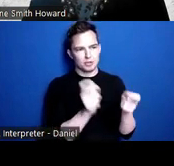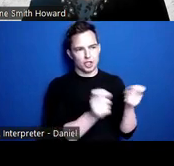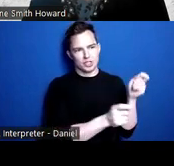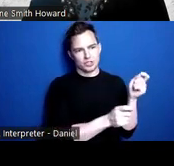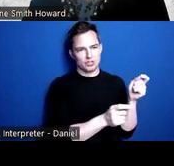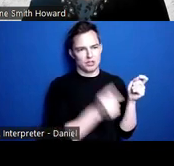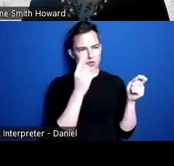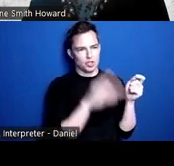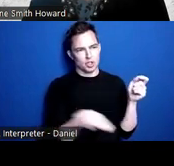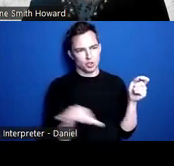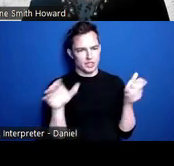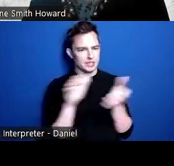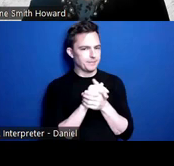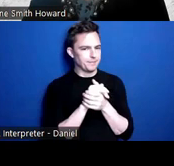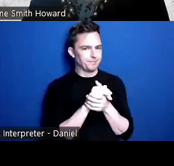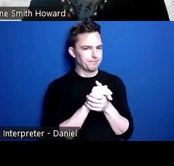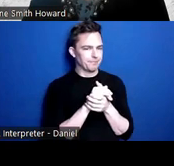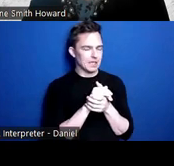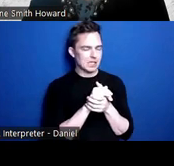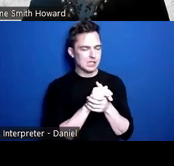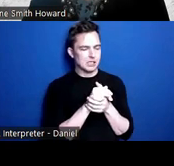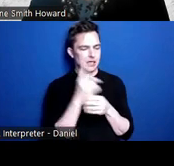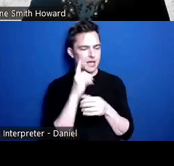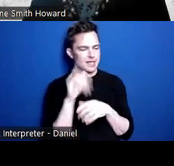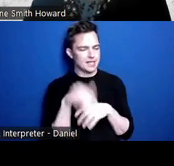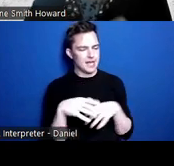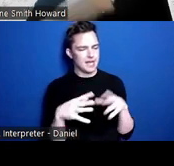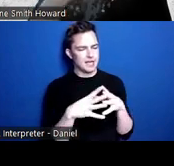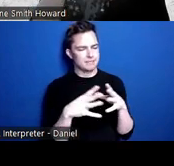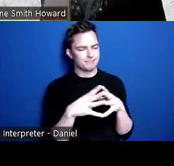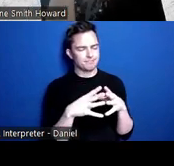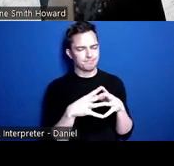children. I think that the